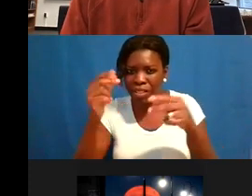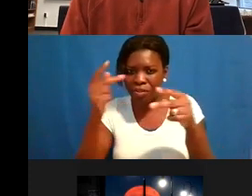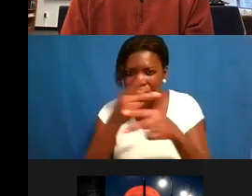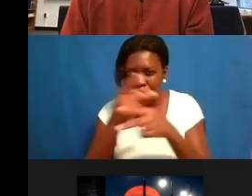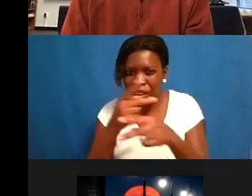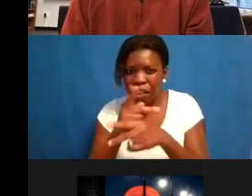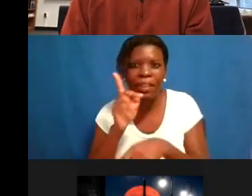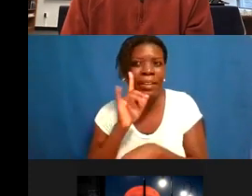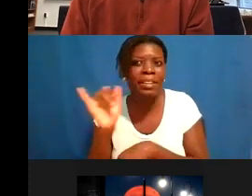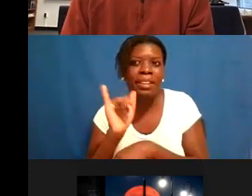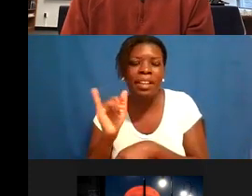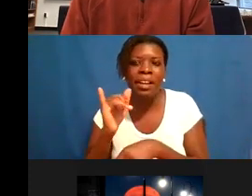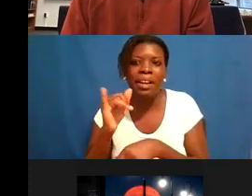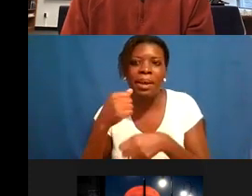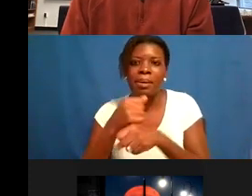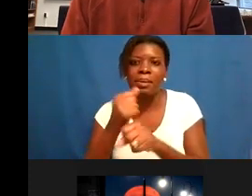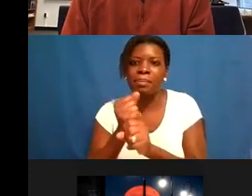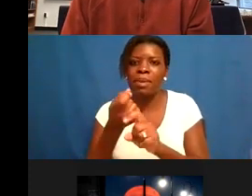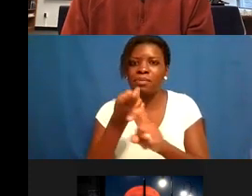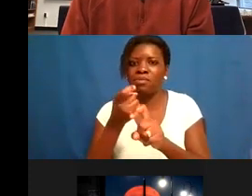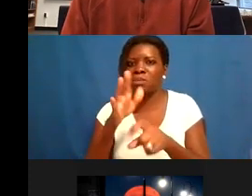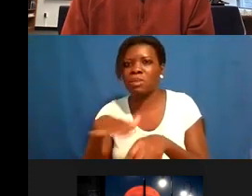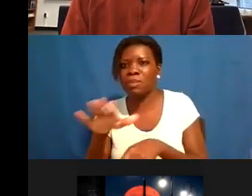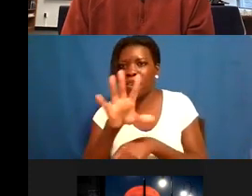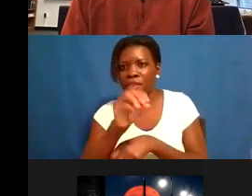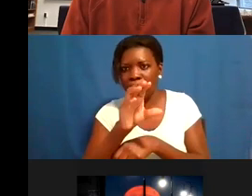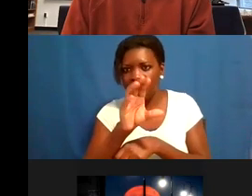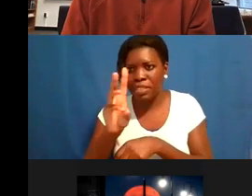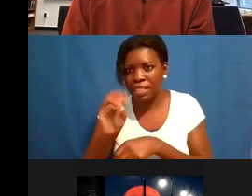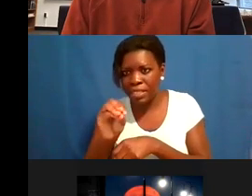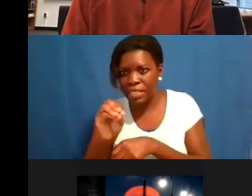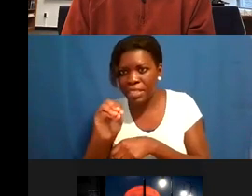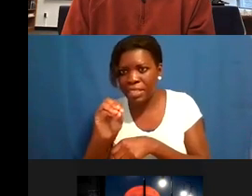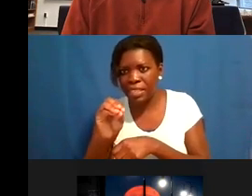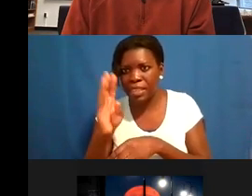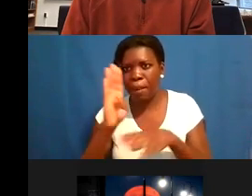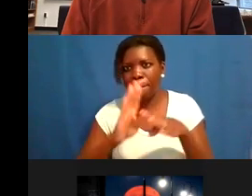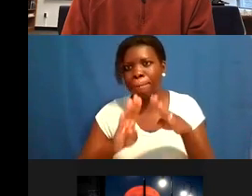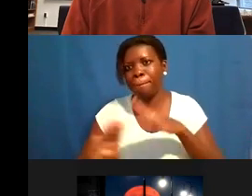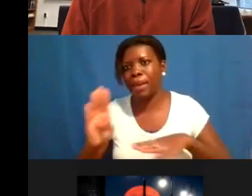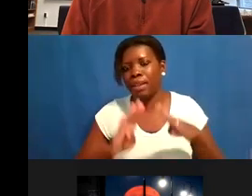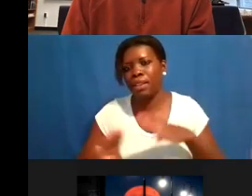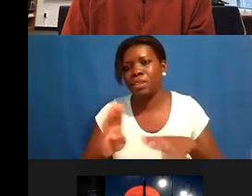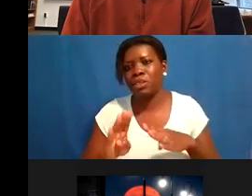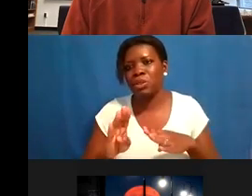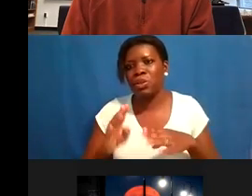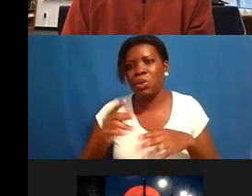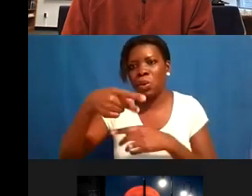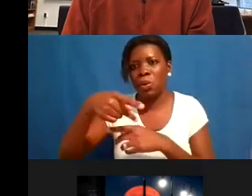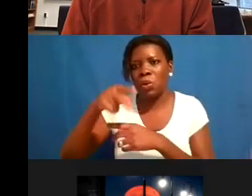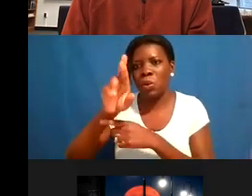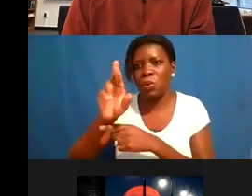It's made from about 50 or 60 biological proteins. So